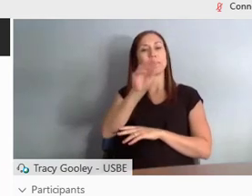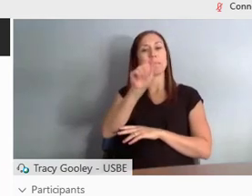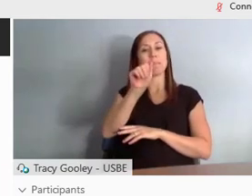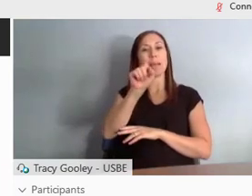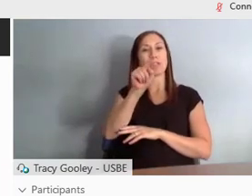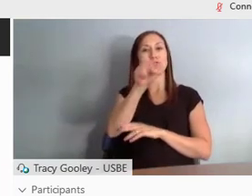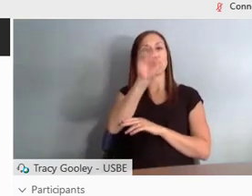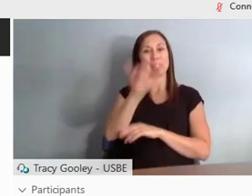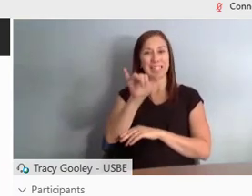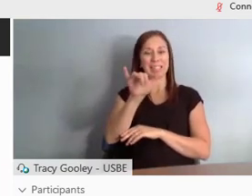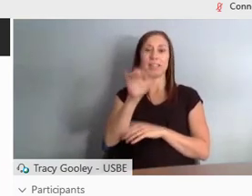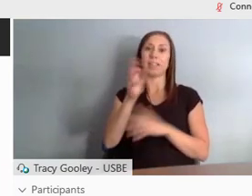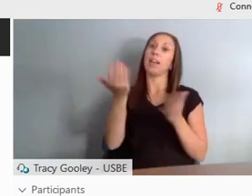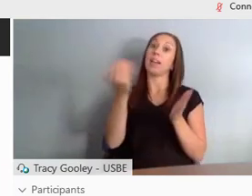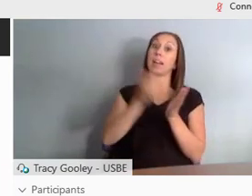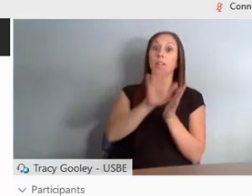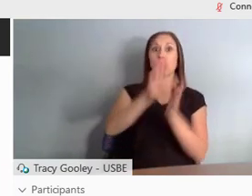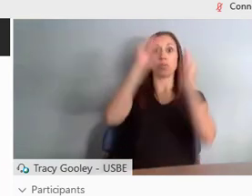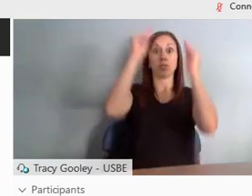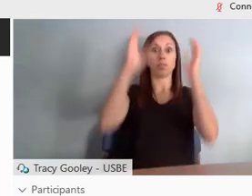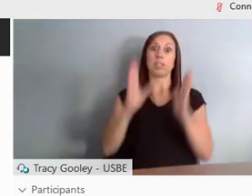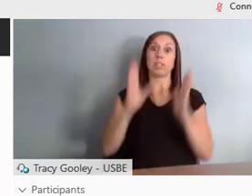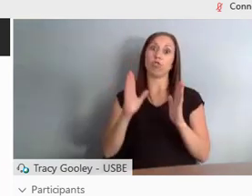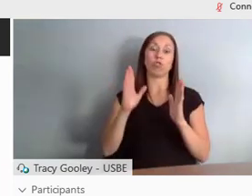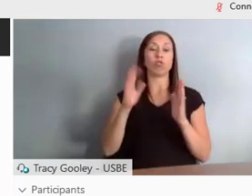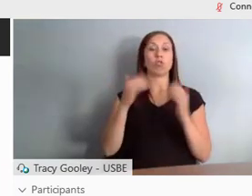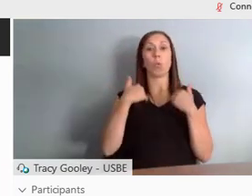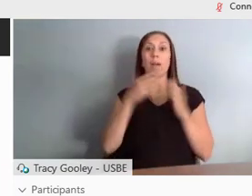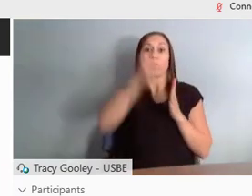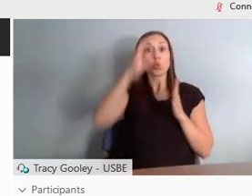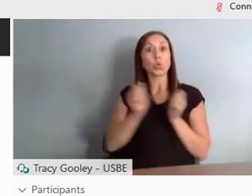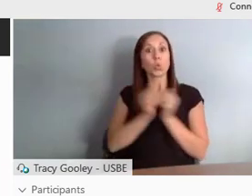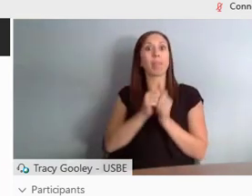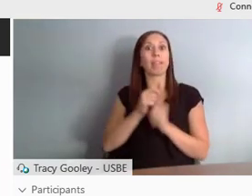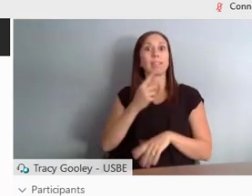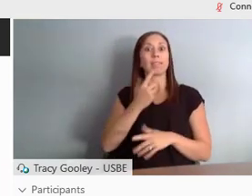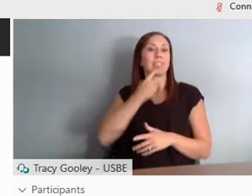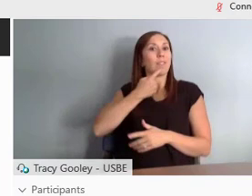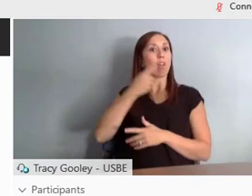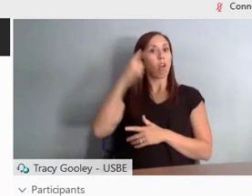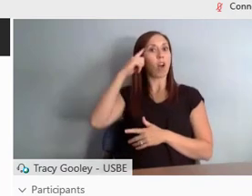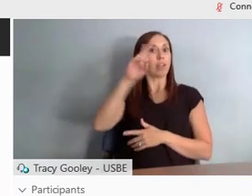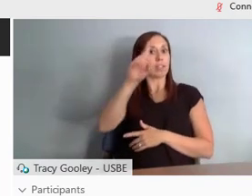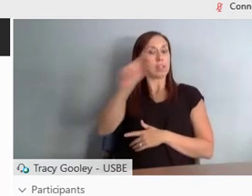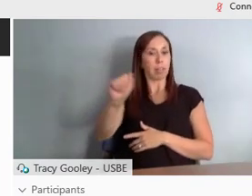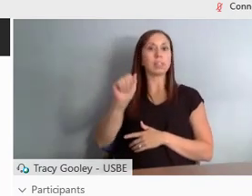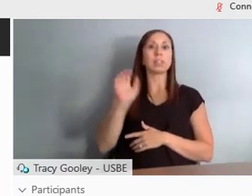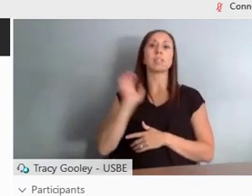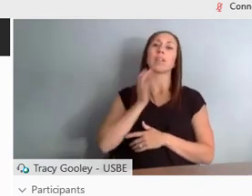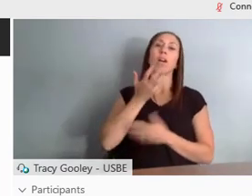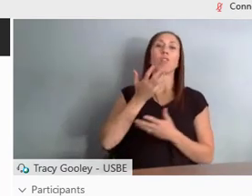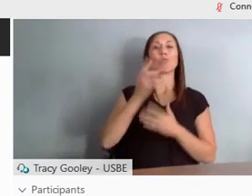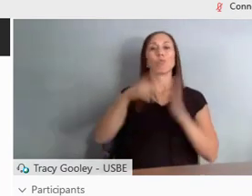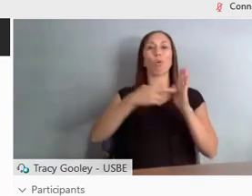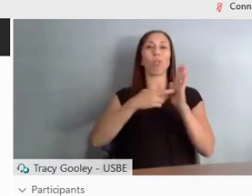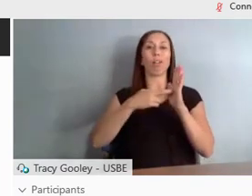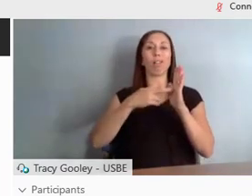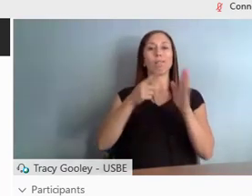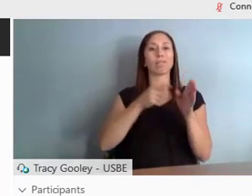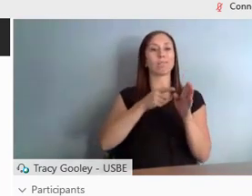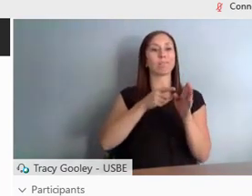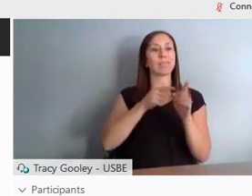some flexibility as teachers with students with significant cognitive disabilities. Typically in our world of special education,